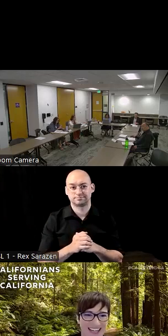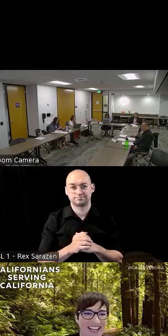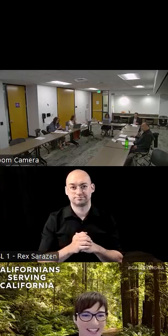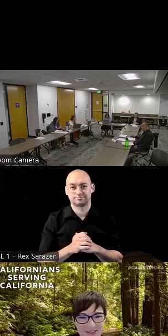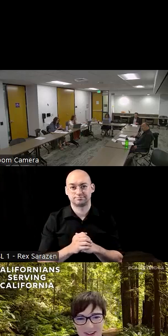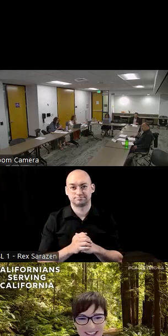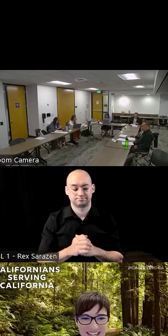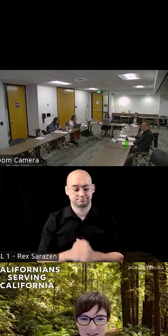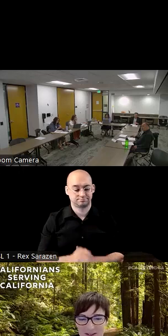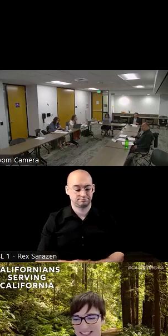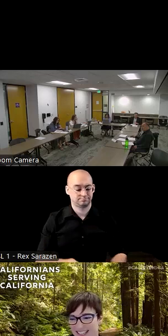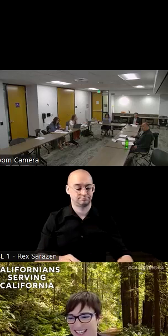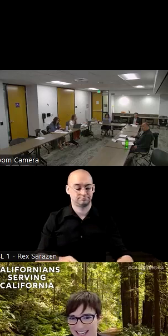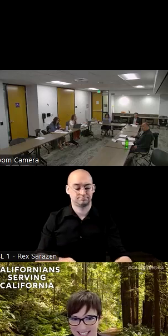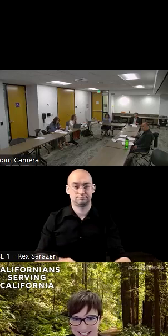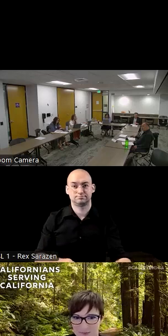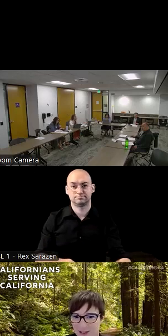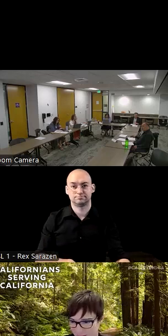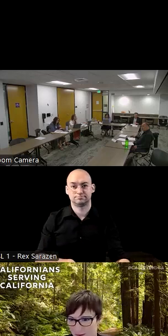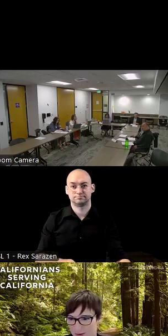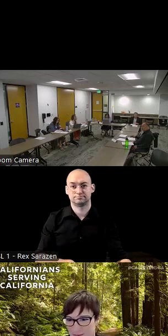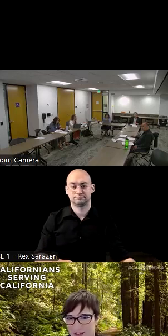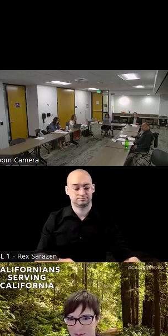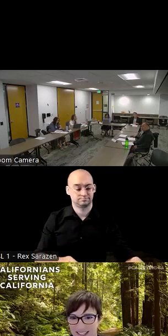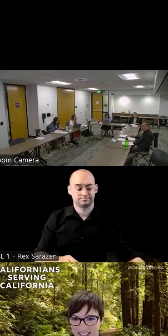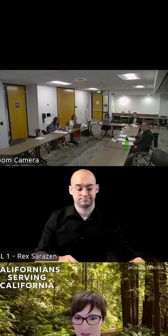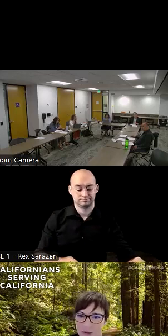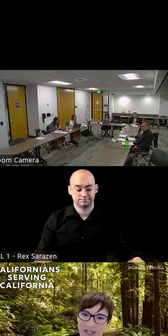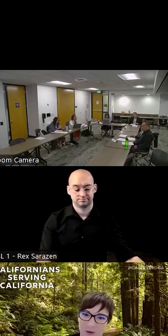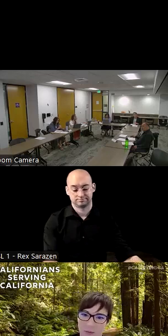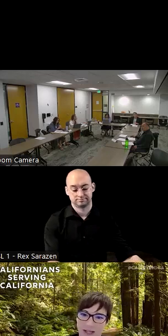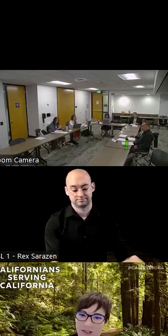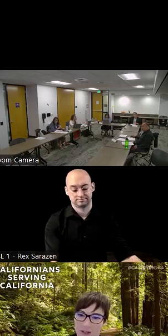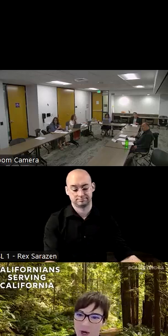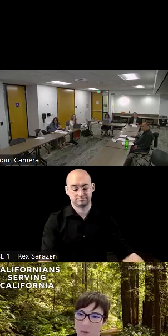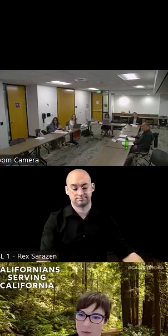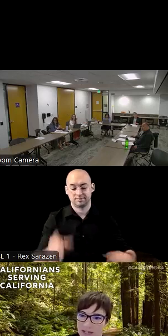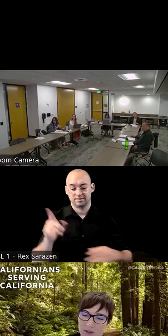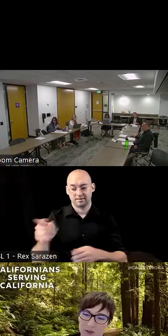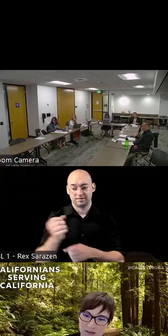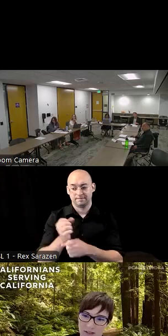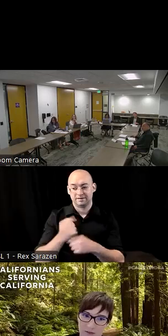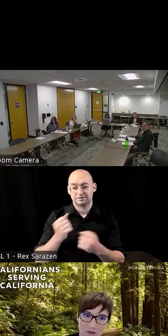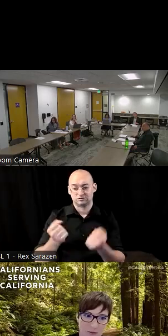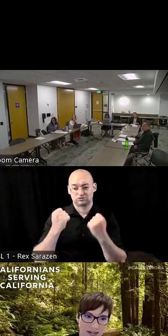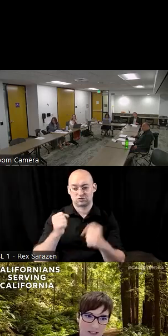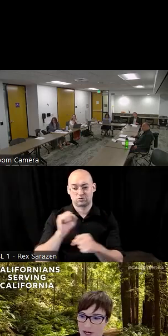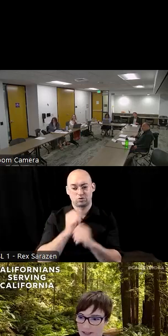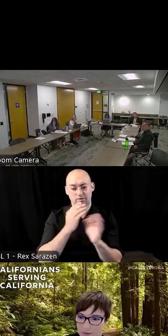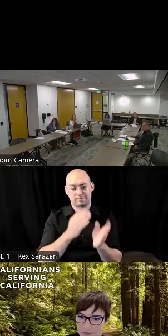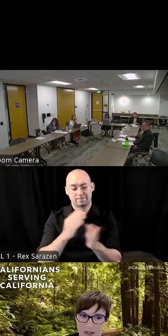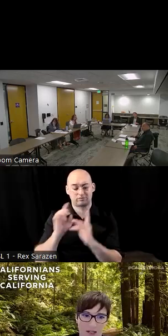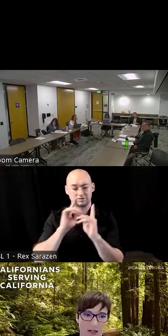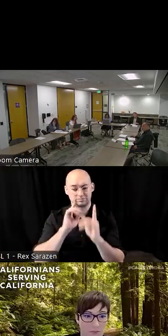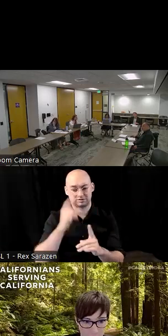you. Therefore, the California State Alliance team, which is our local community of practice, created a robust work plan responsive to the grant's